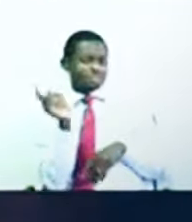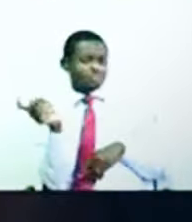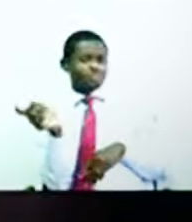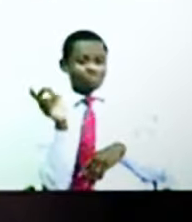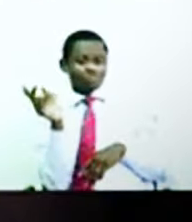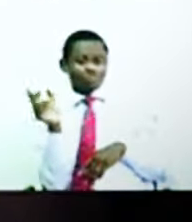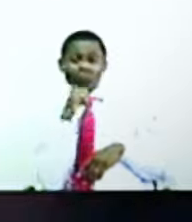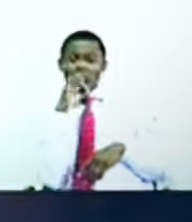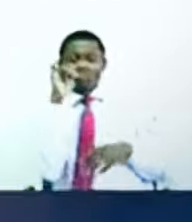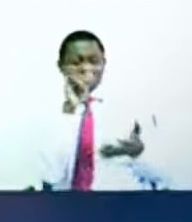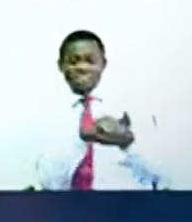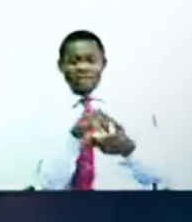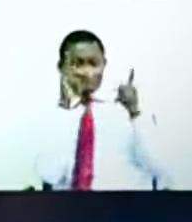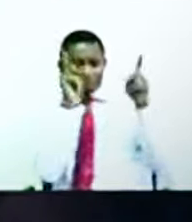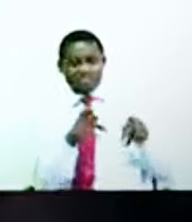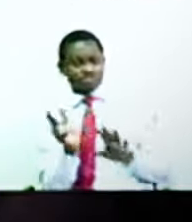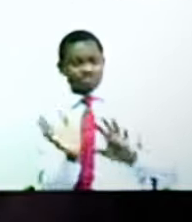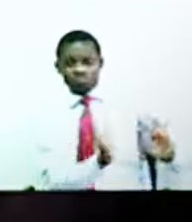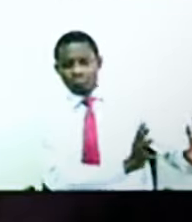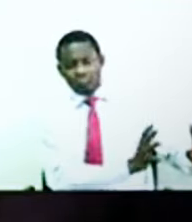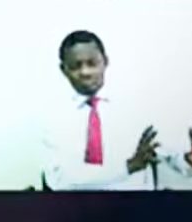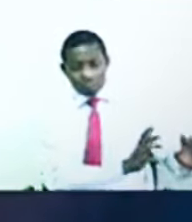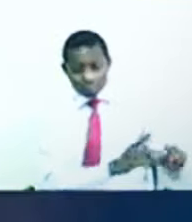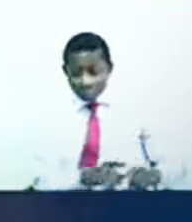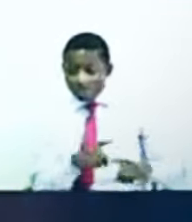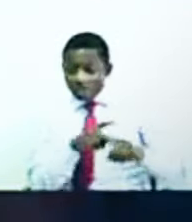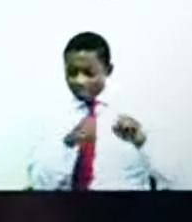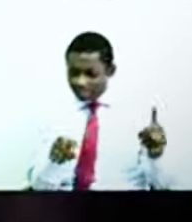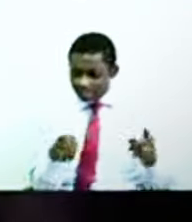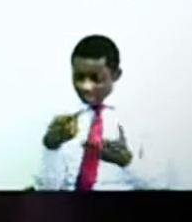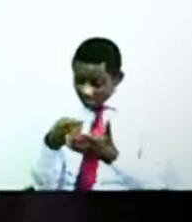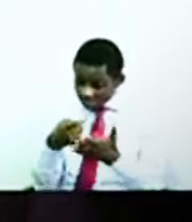Who is unwilling to break free from the devil.